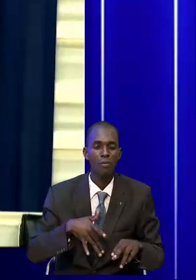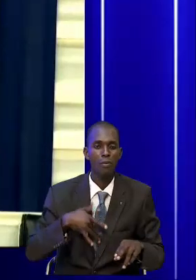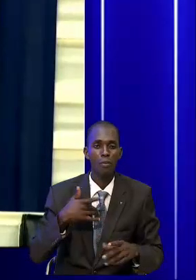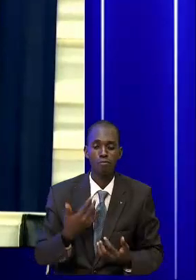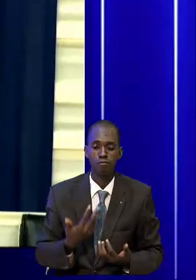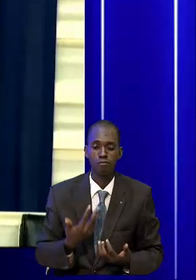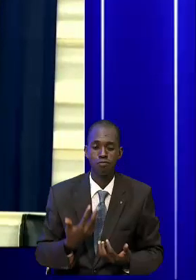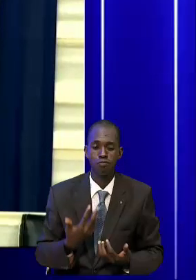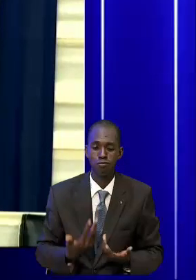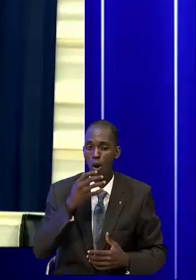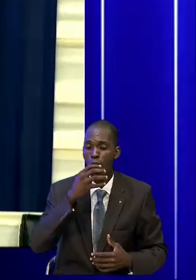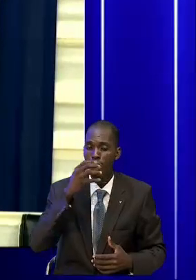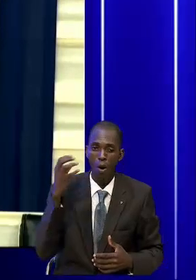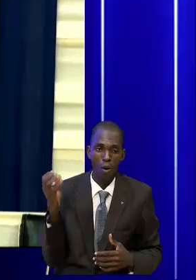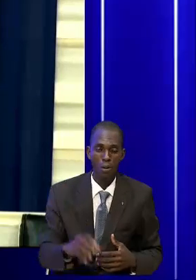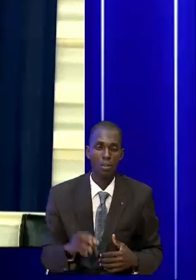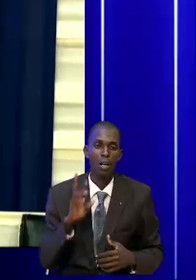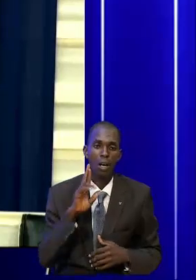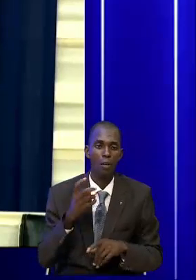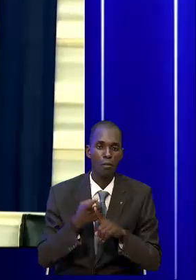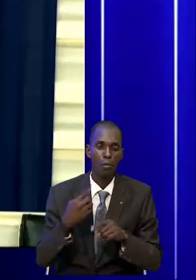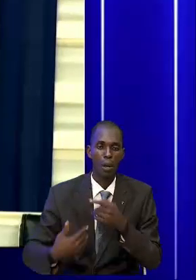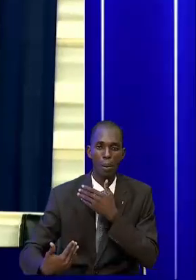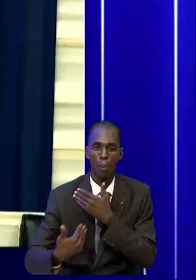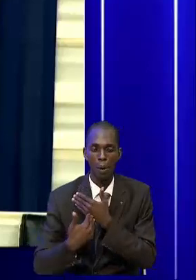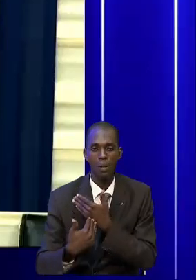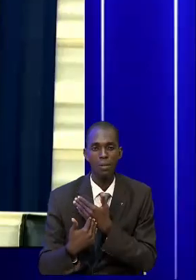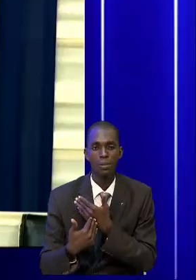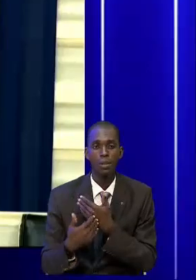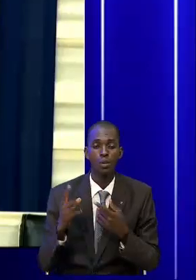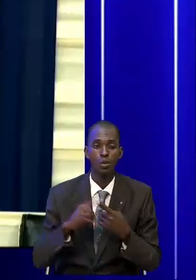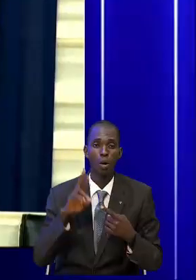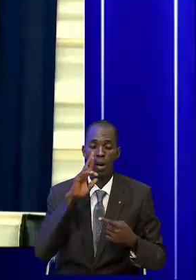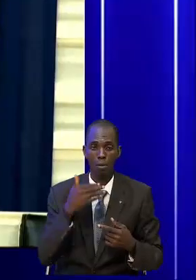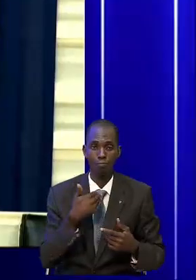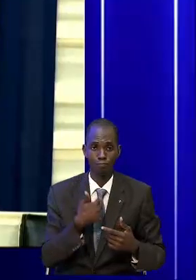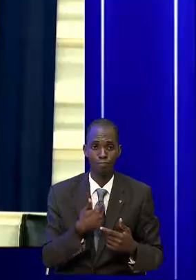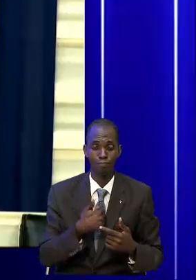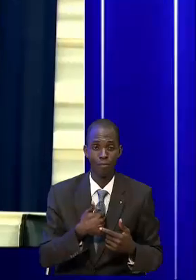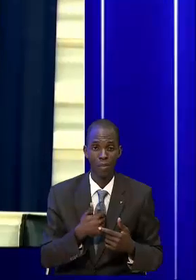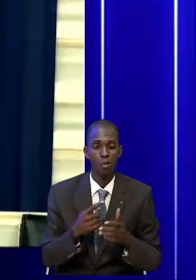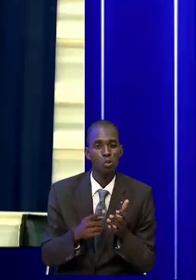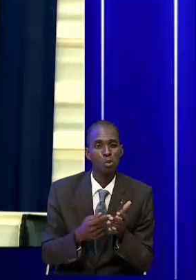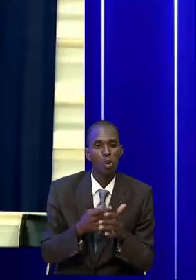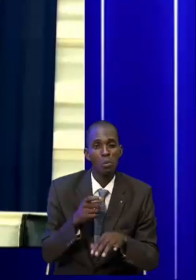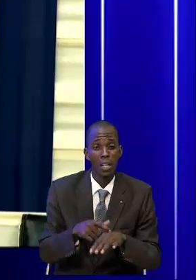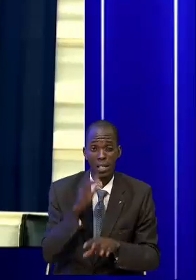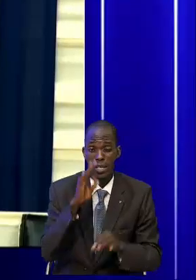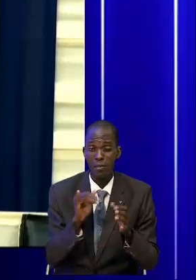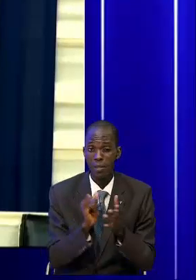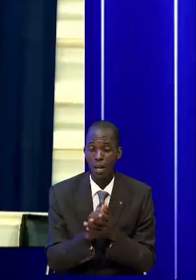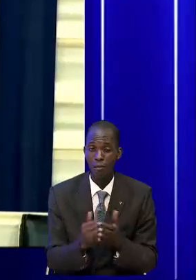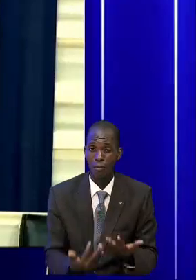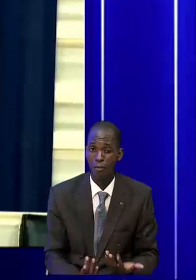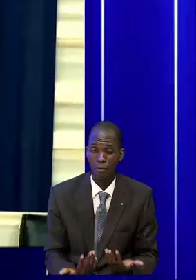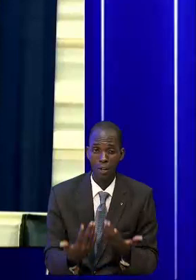5 years. I used to feel fire burning in my back from my waist to the chest. Fire, real